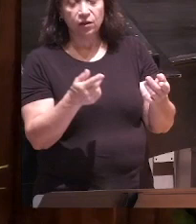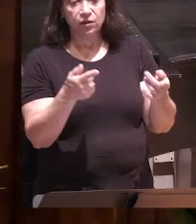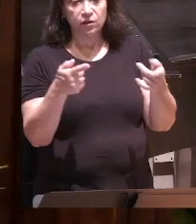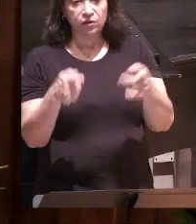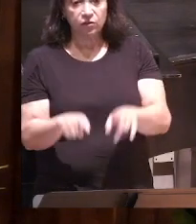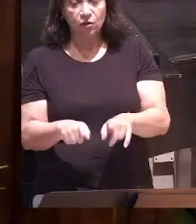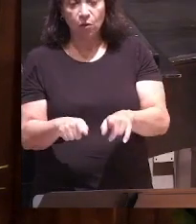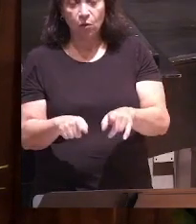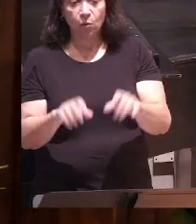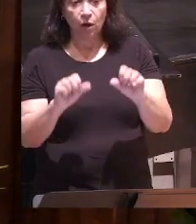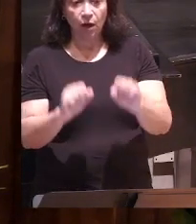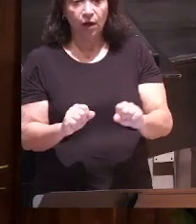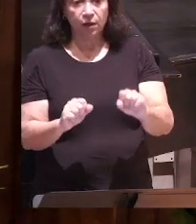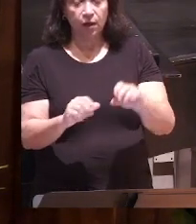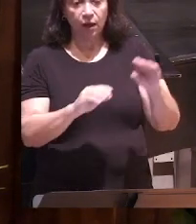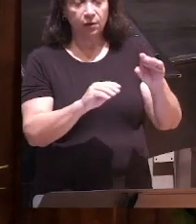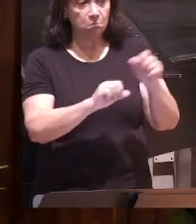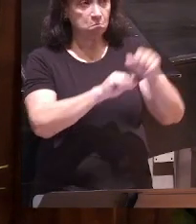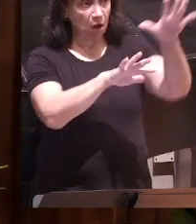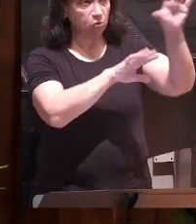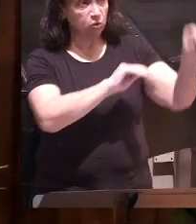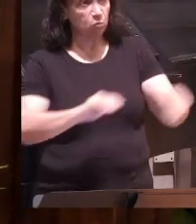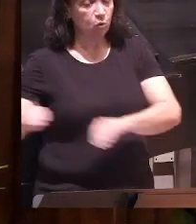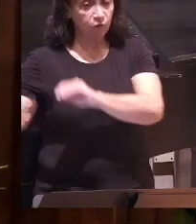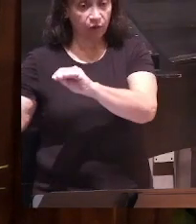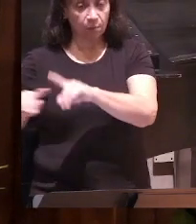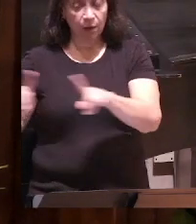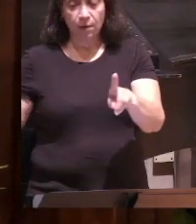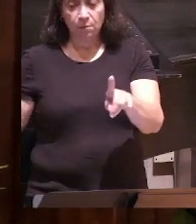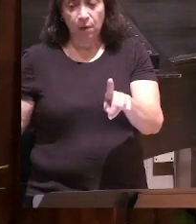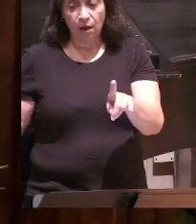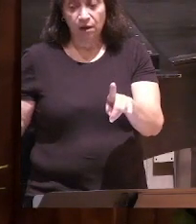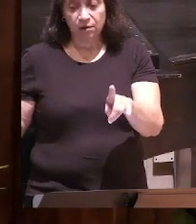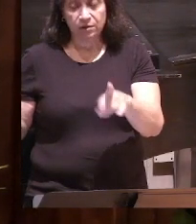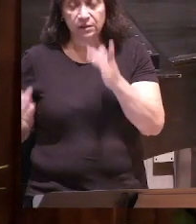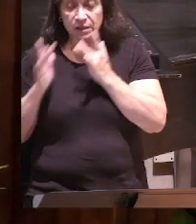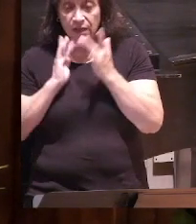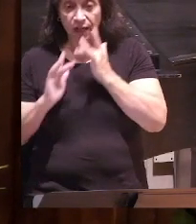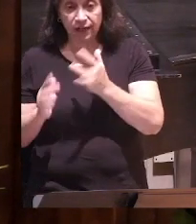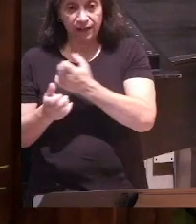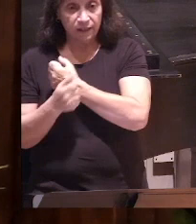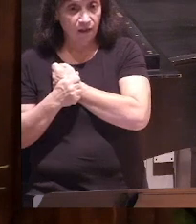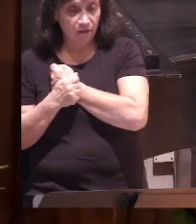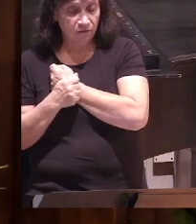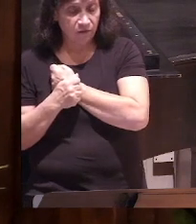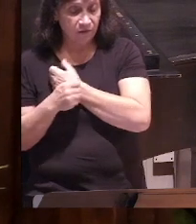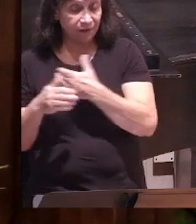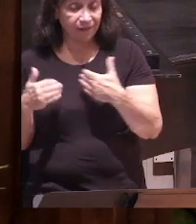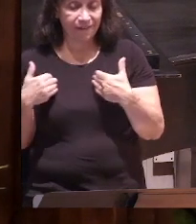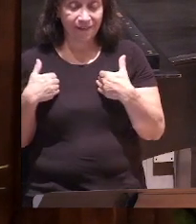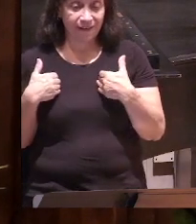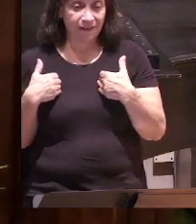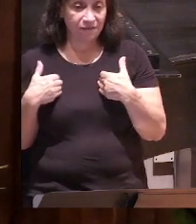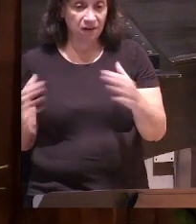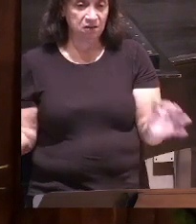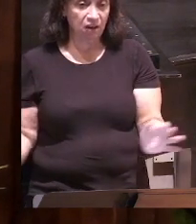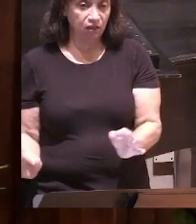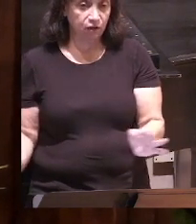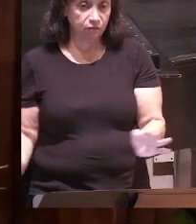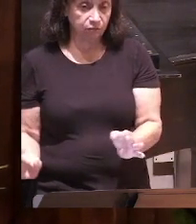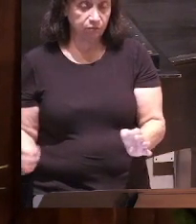to remove mountains, but do not have love, I am